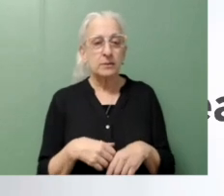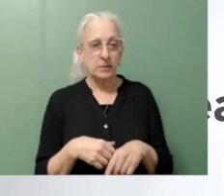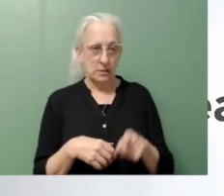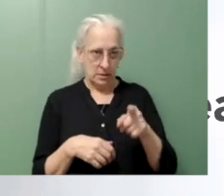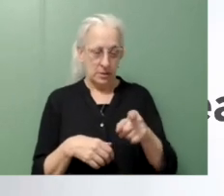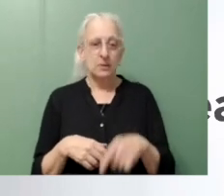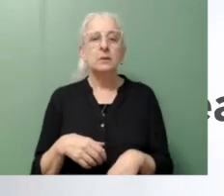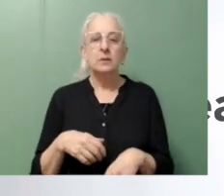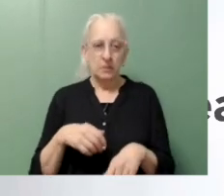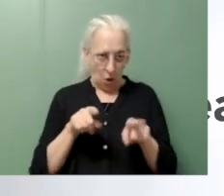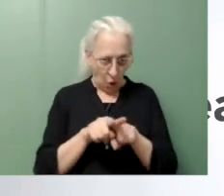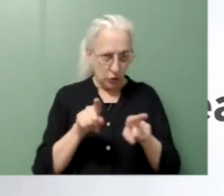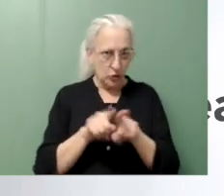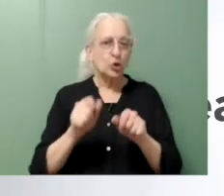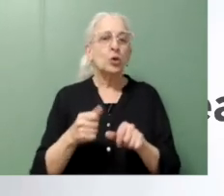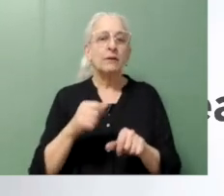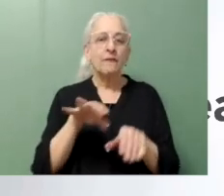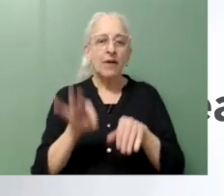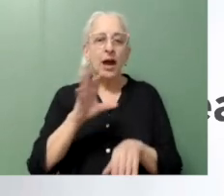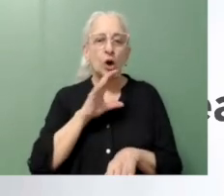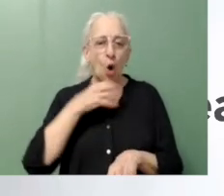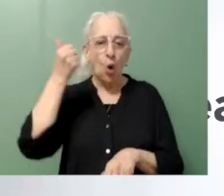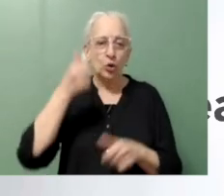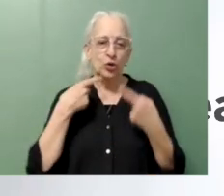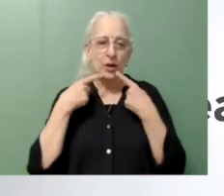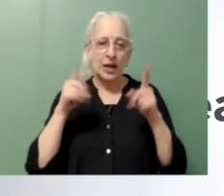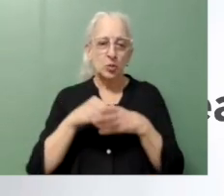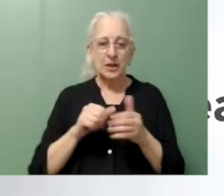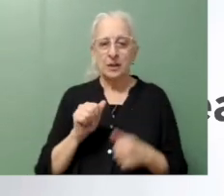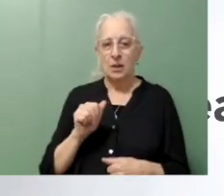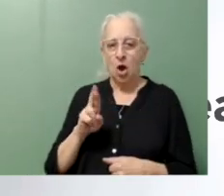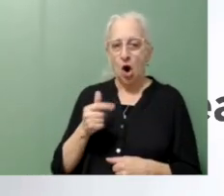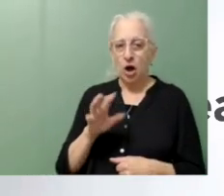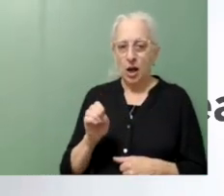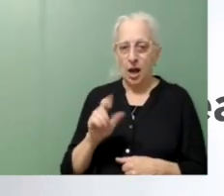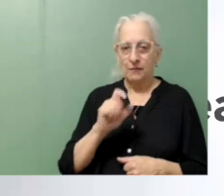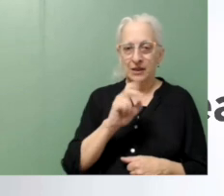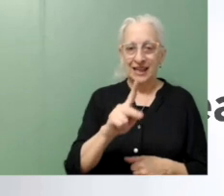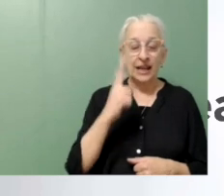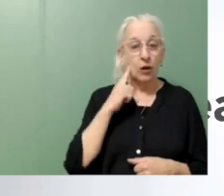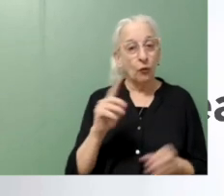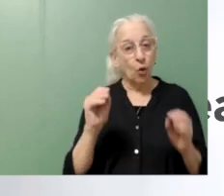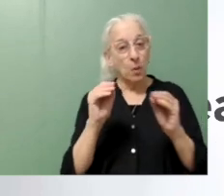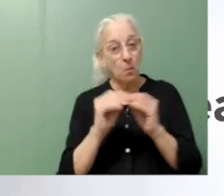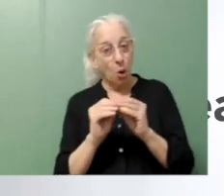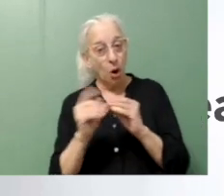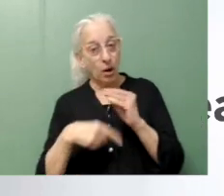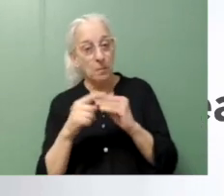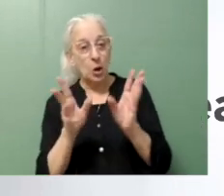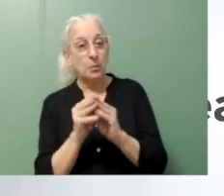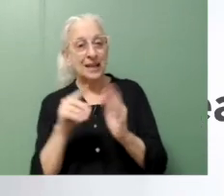the archive link below. For more CARB meetings, click Calendar at the top of our